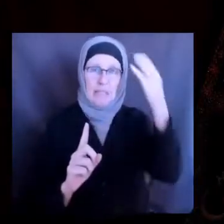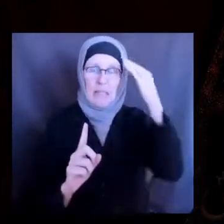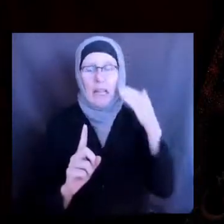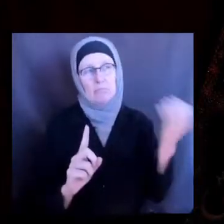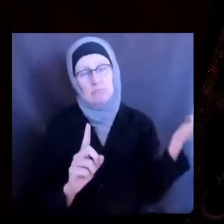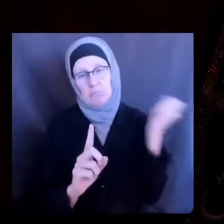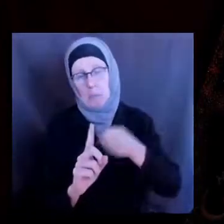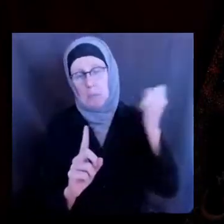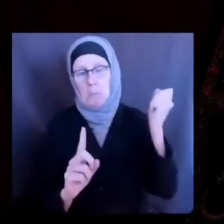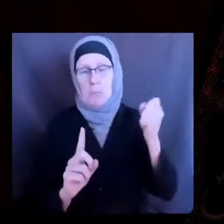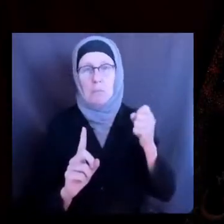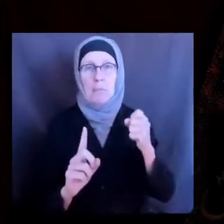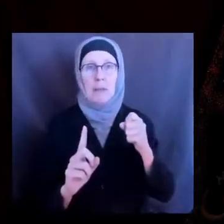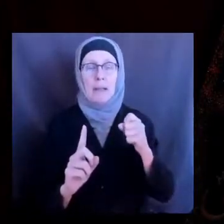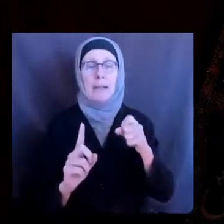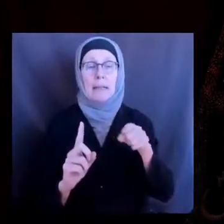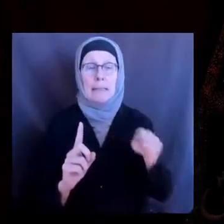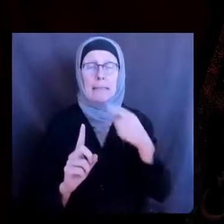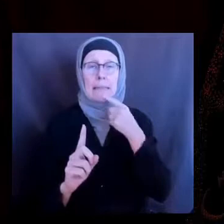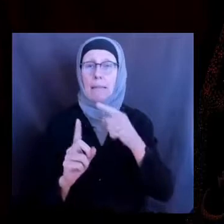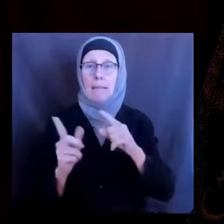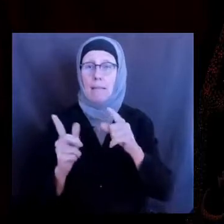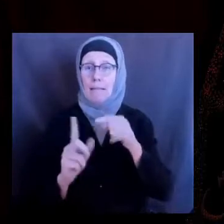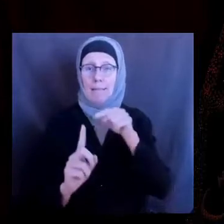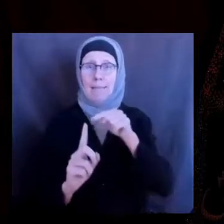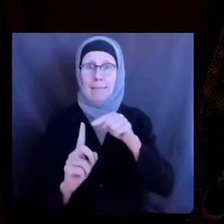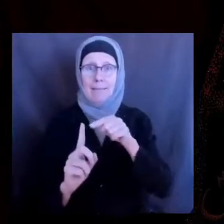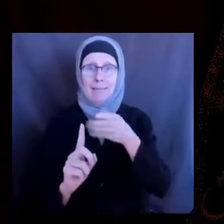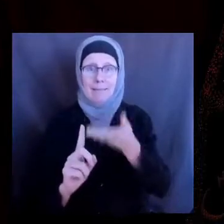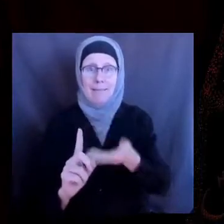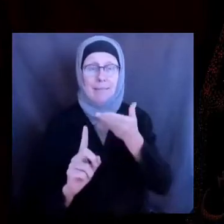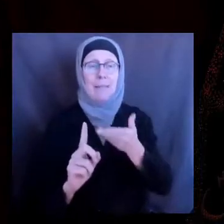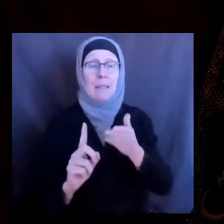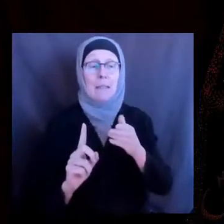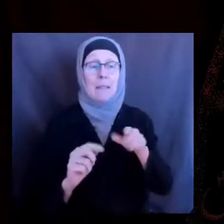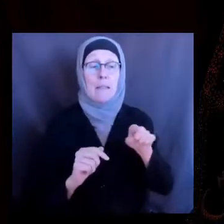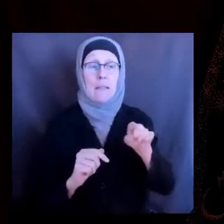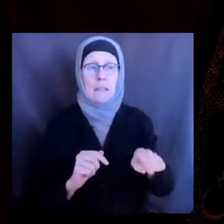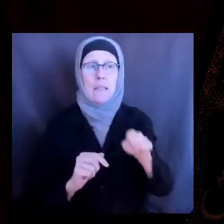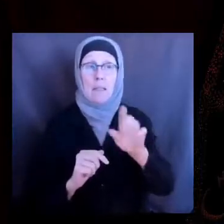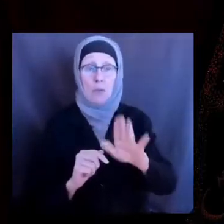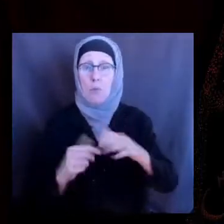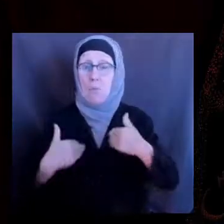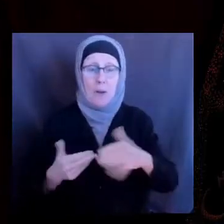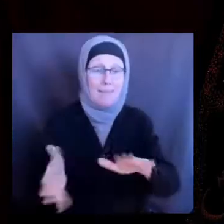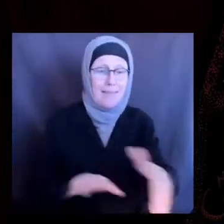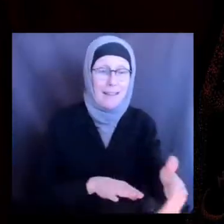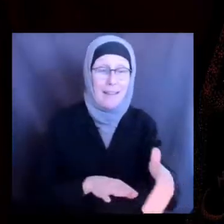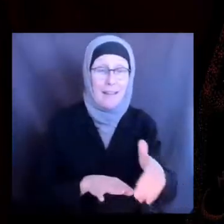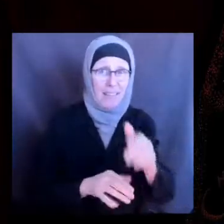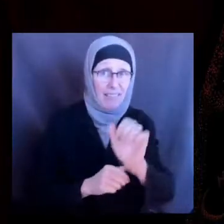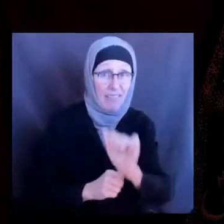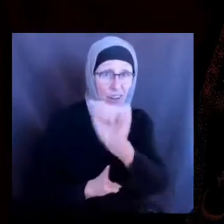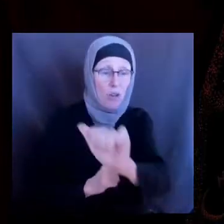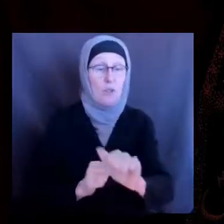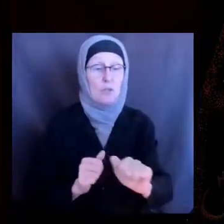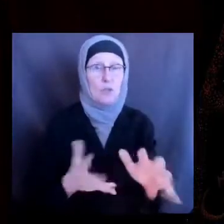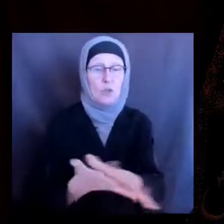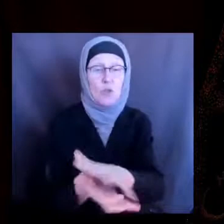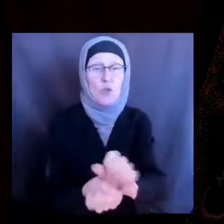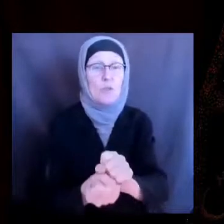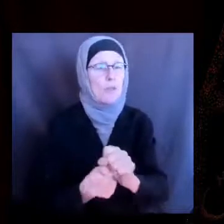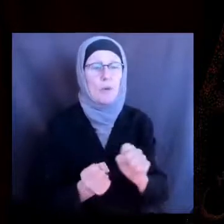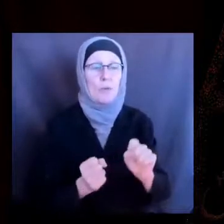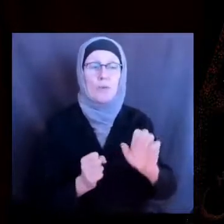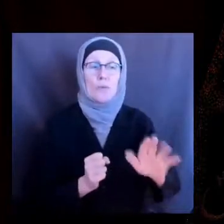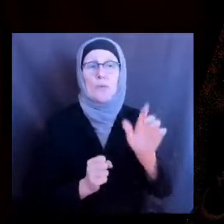there? The army of Yazid, the grandson of Hind, what she did